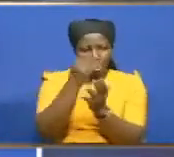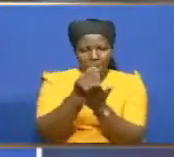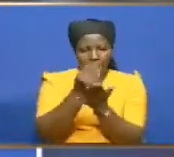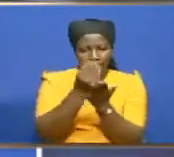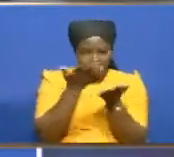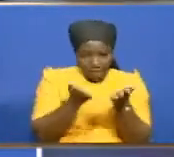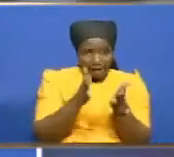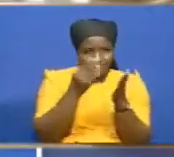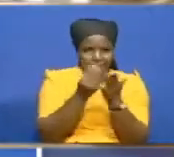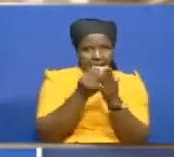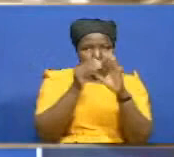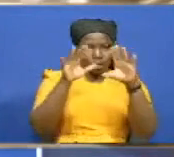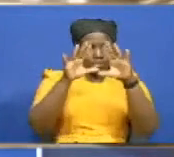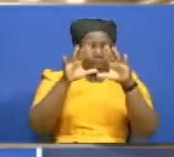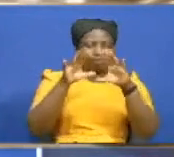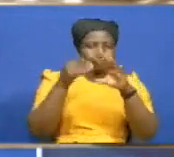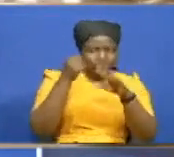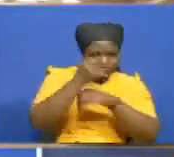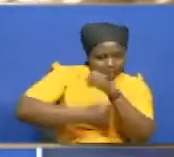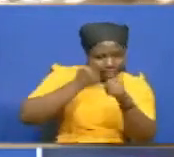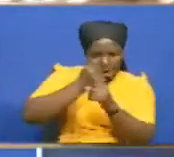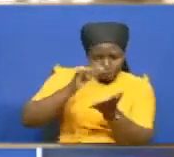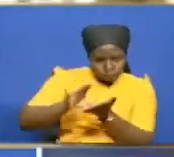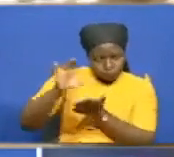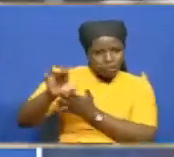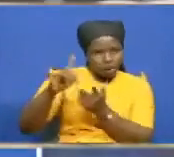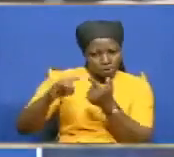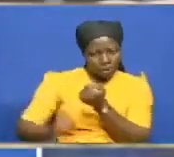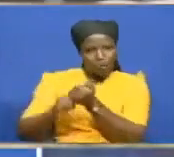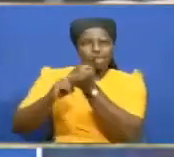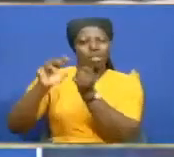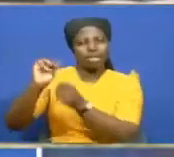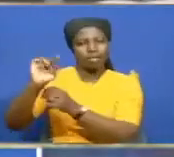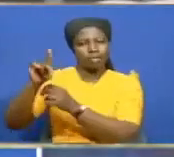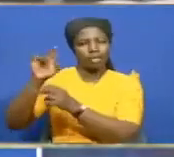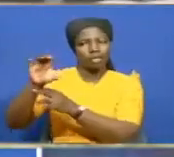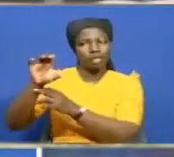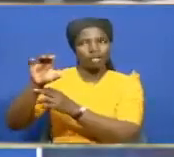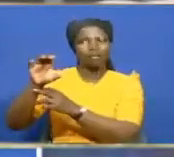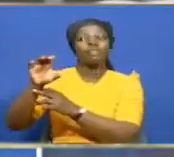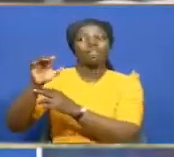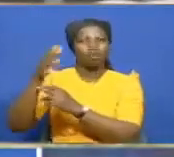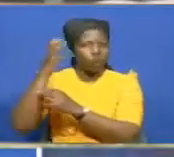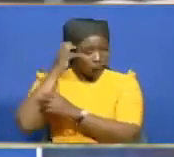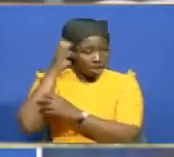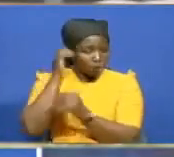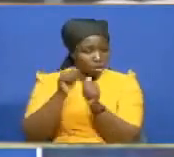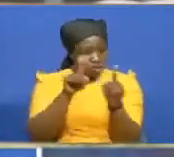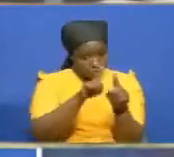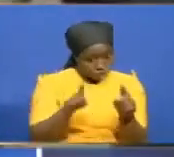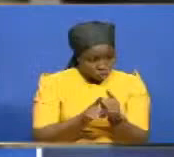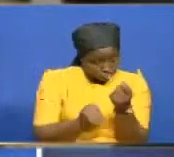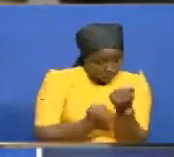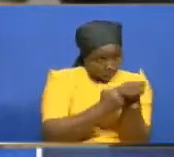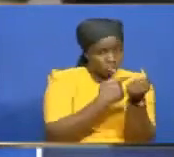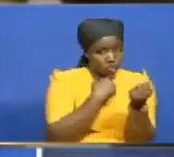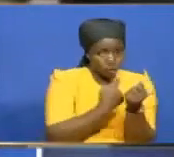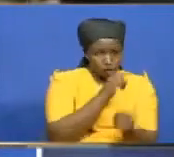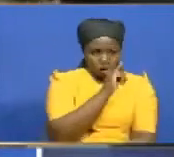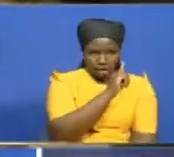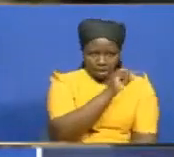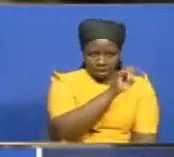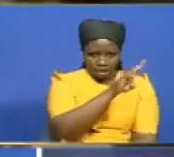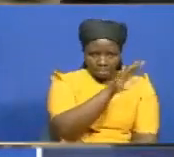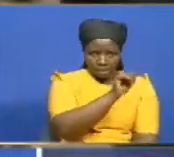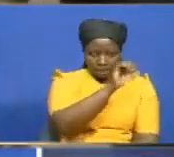financial year to boost the construction of MAUA KMTC campus, which is also being funded by Igembe South CDF funds. The